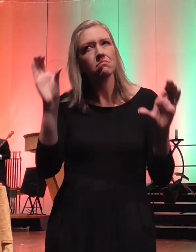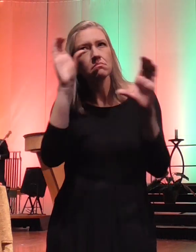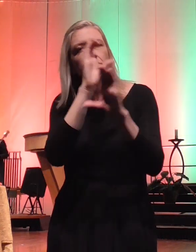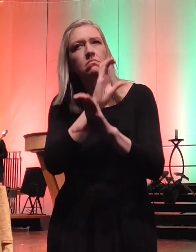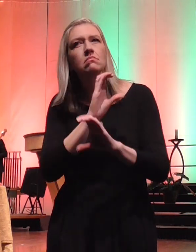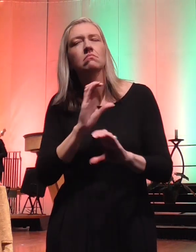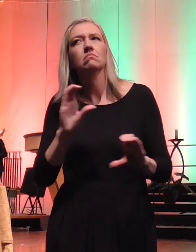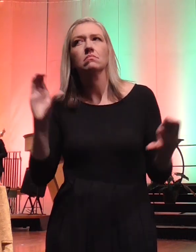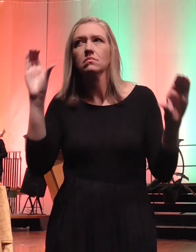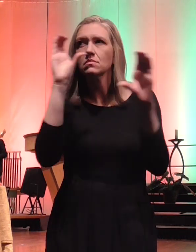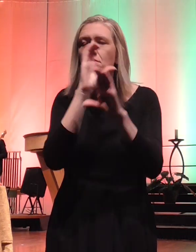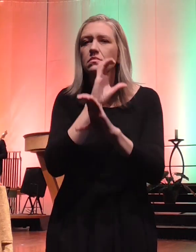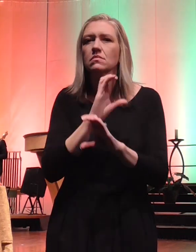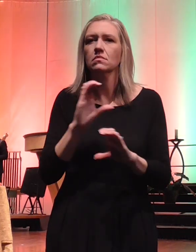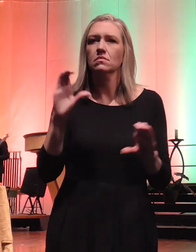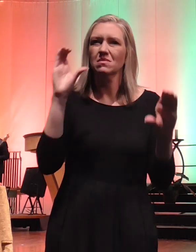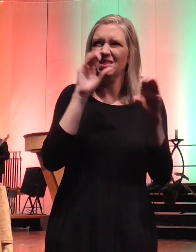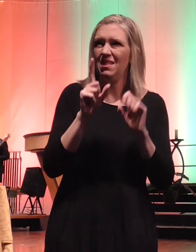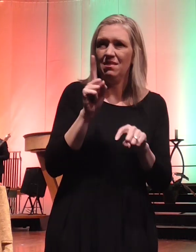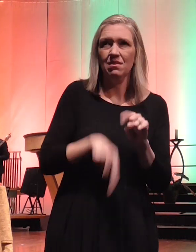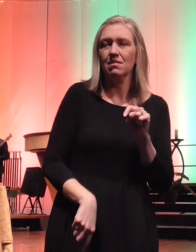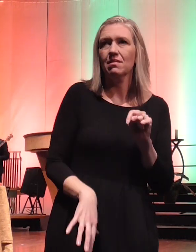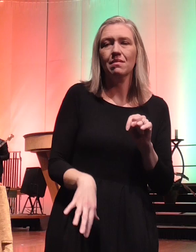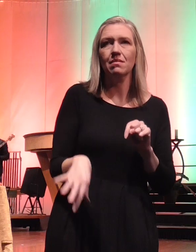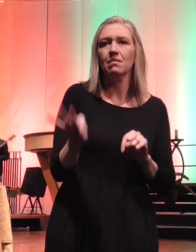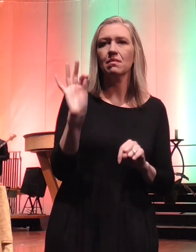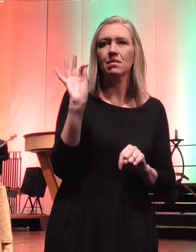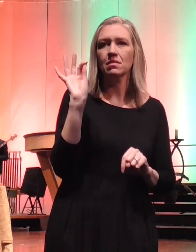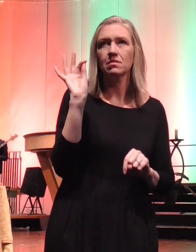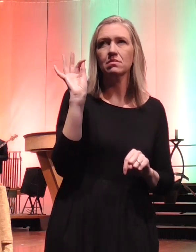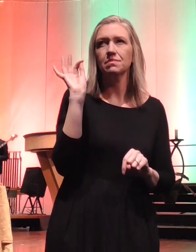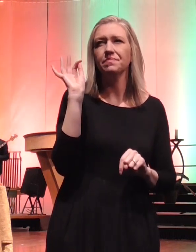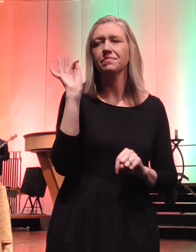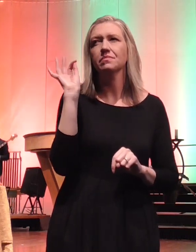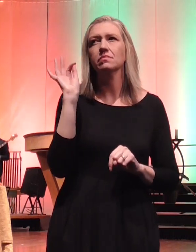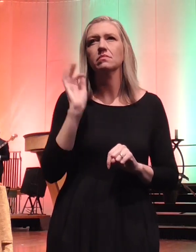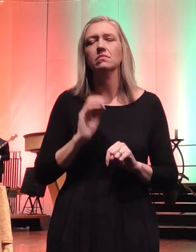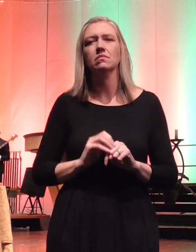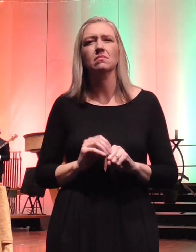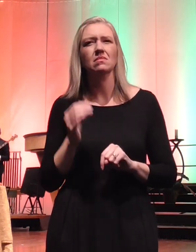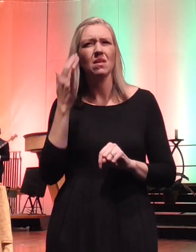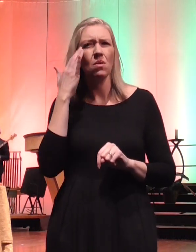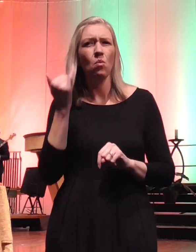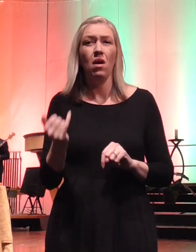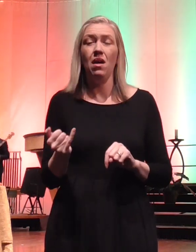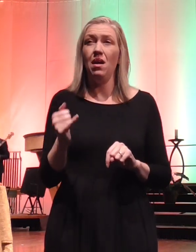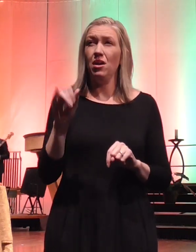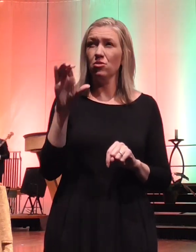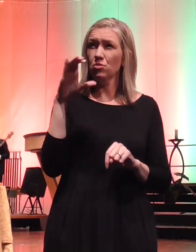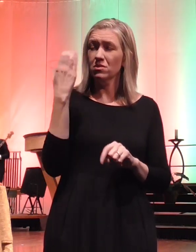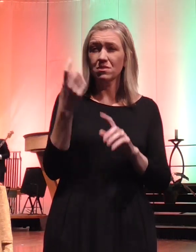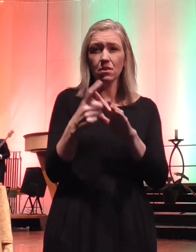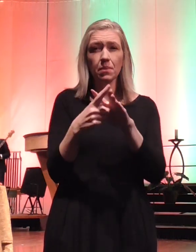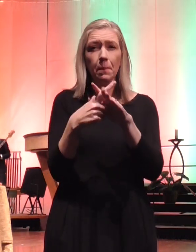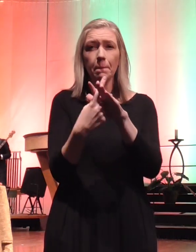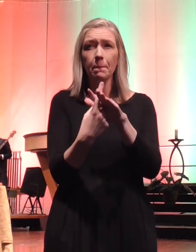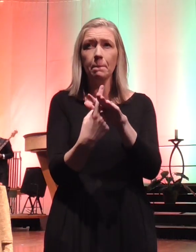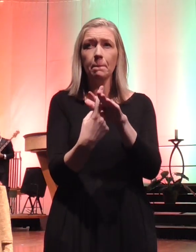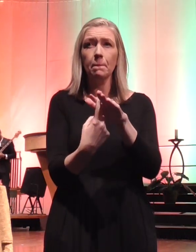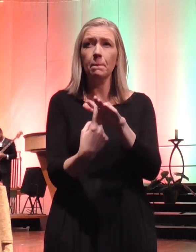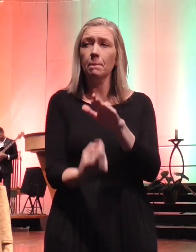Christmas? Why can't I find you? Why have you gone